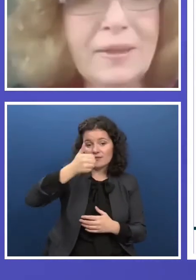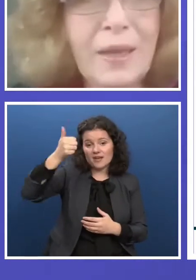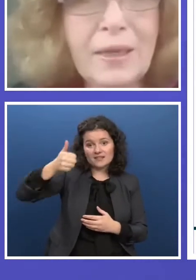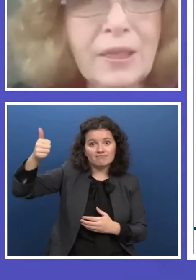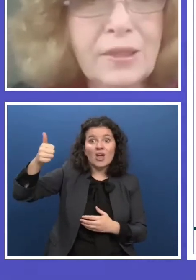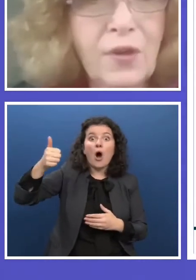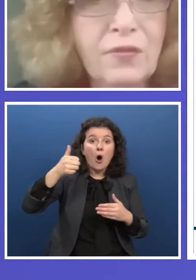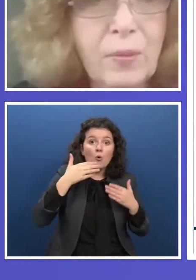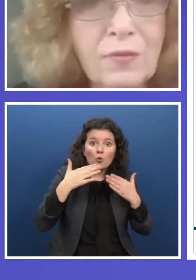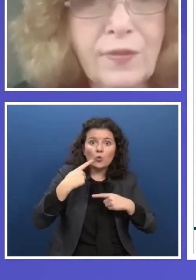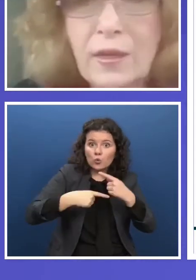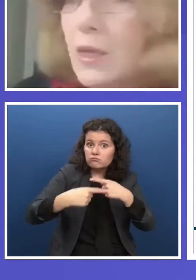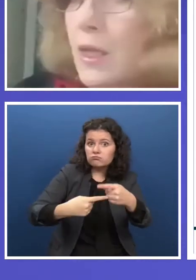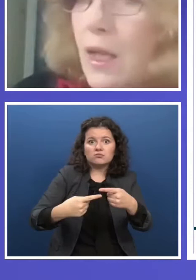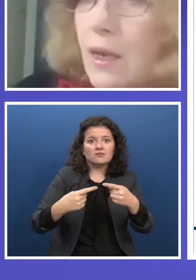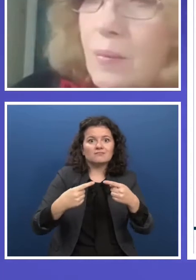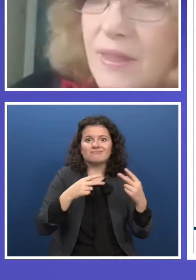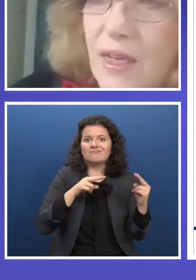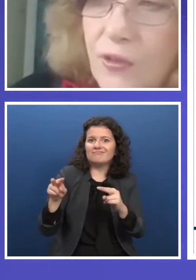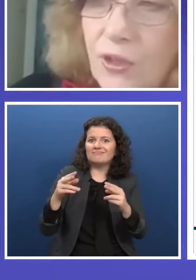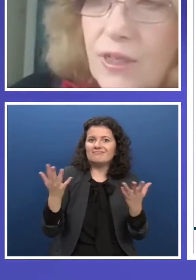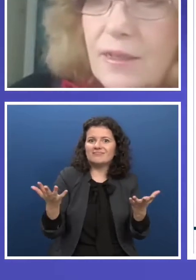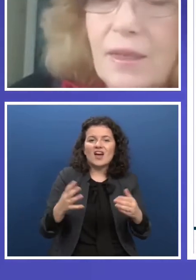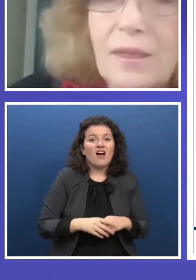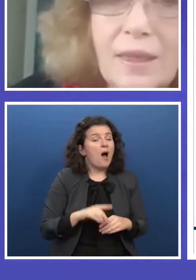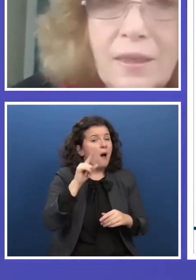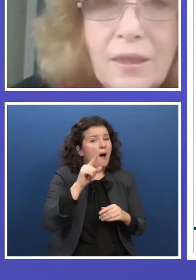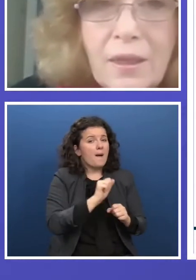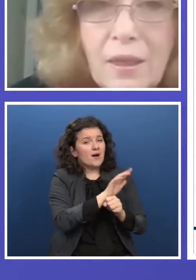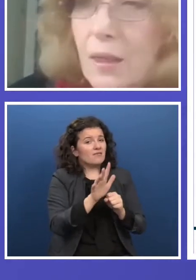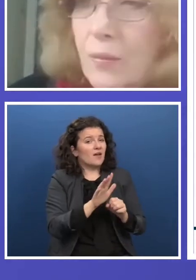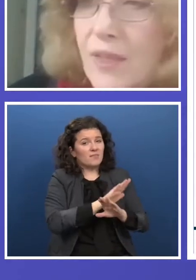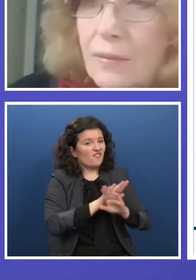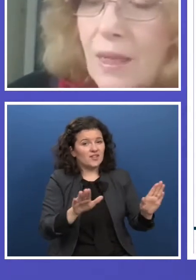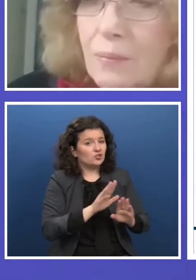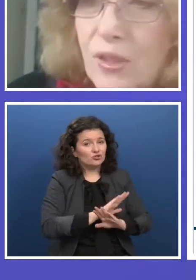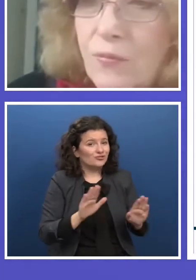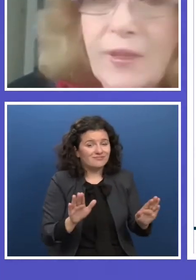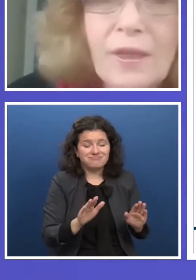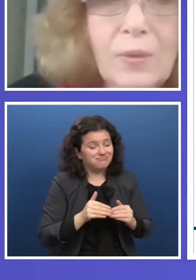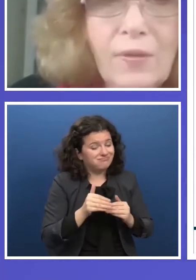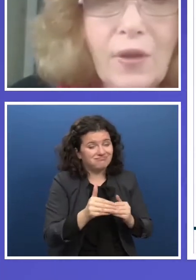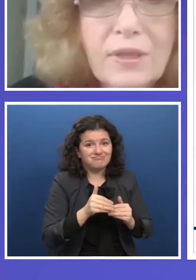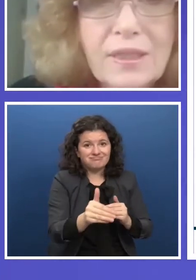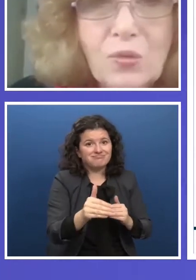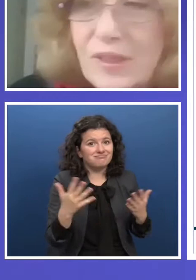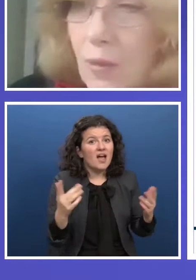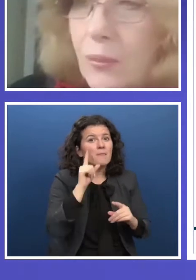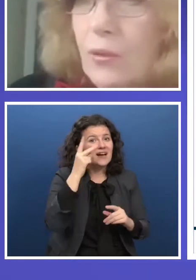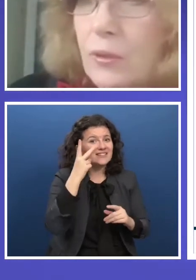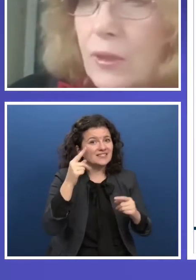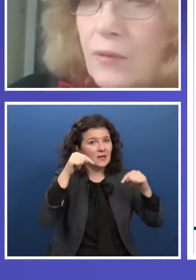this pandemic is far from over. But then if you look at it at the that bottom figure, we have a very